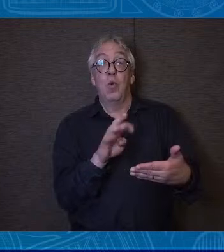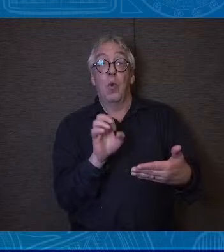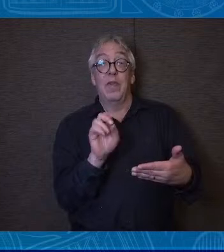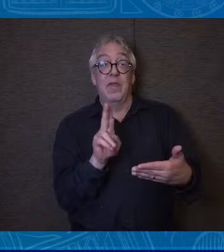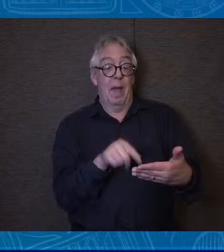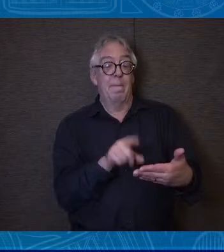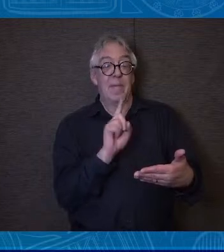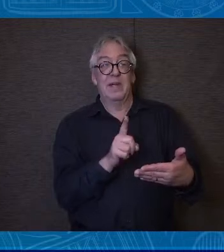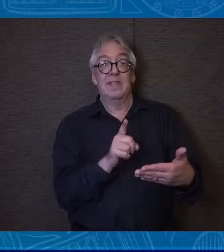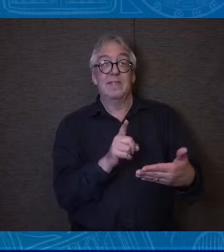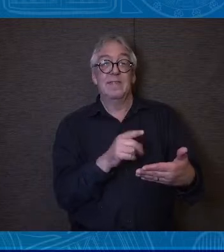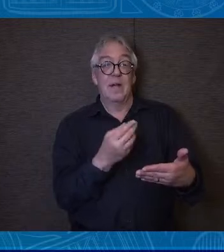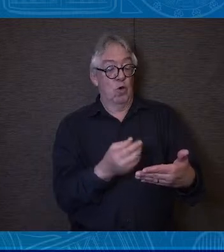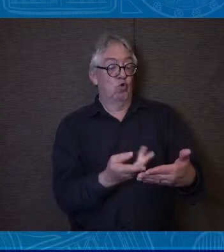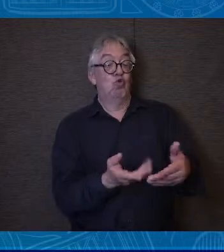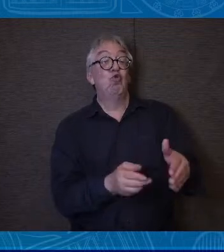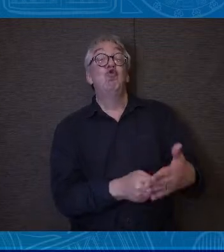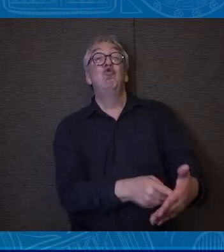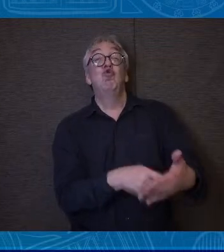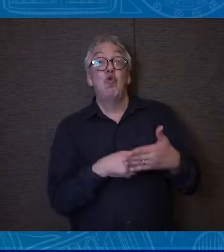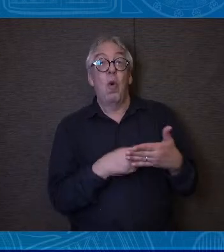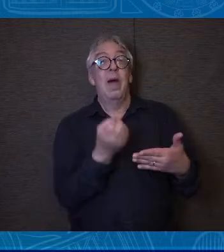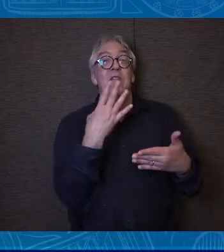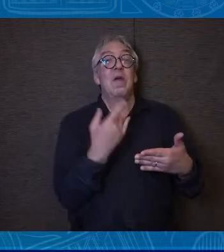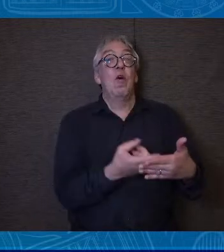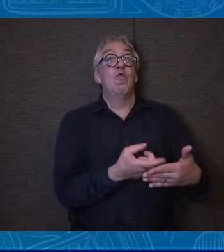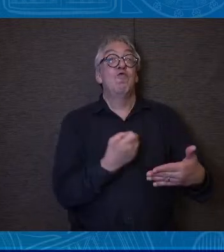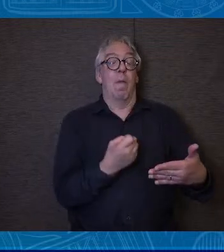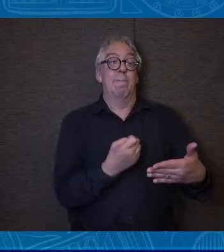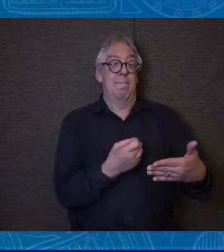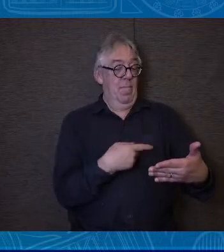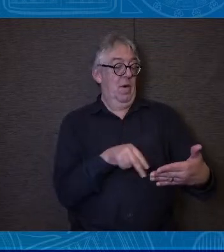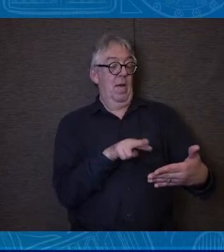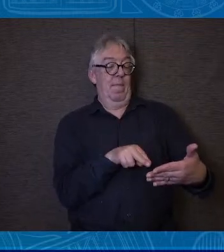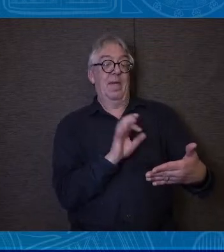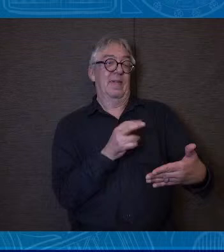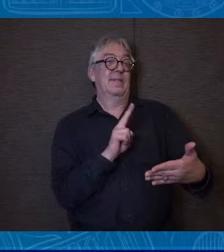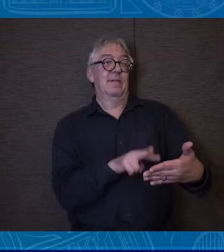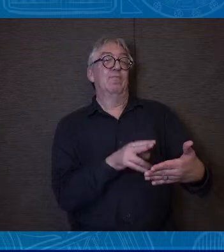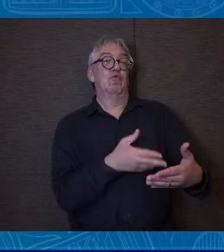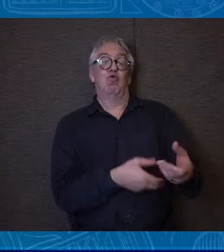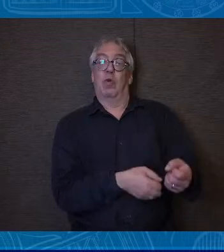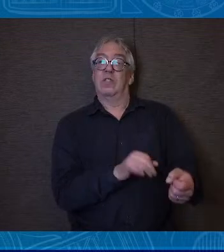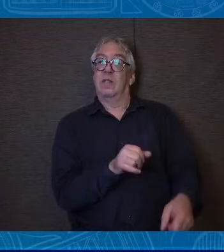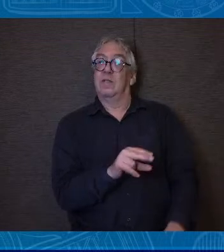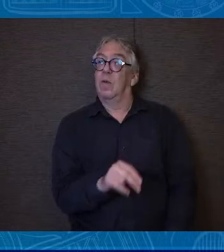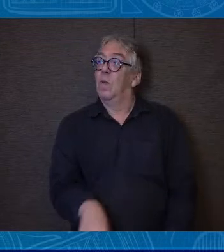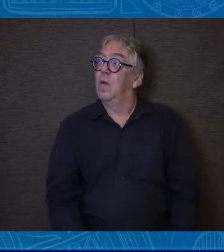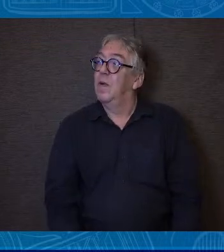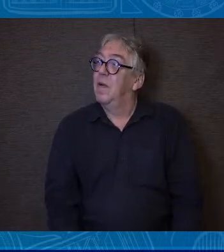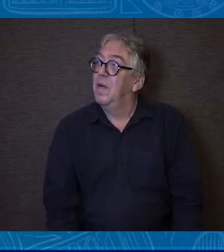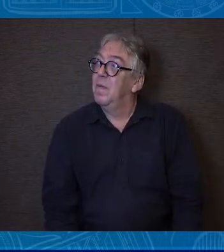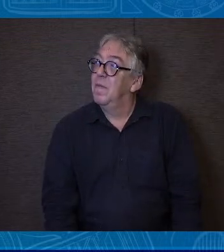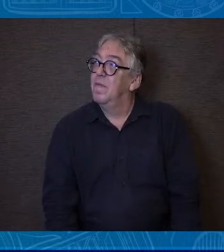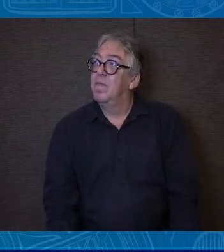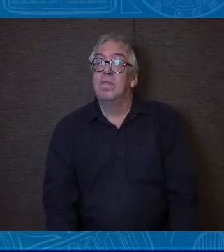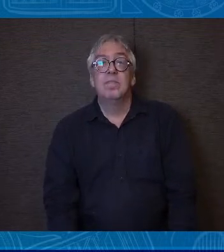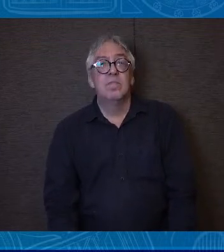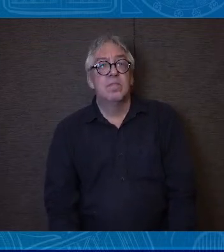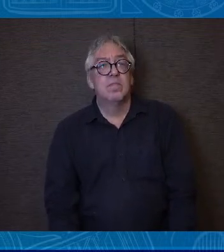question about how all the people could be informed whatever the